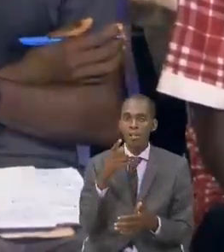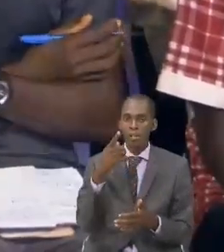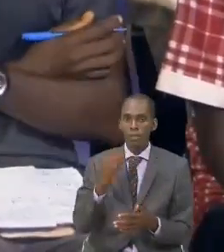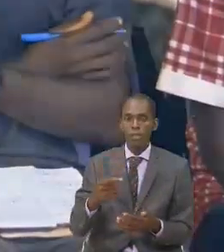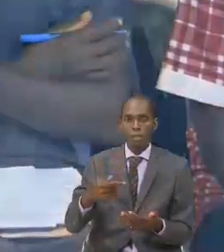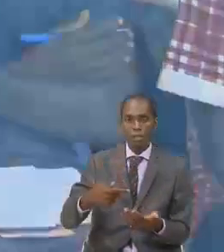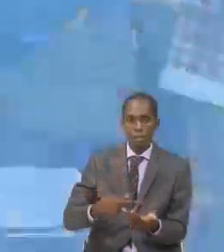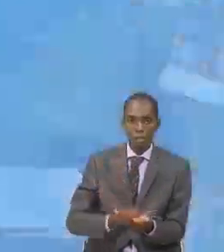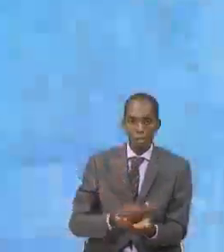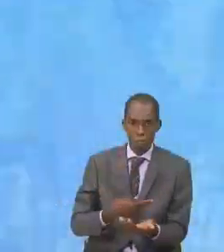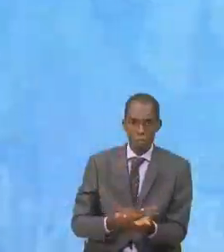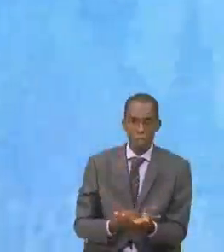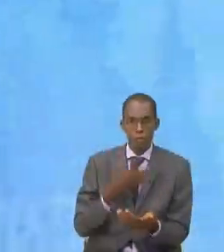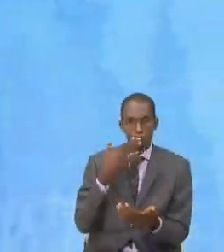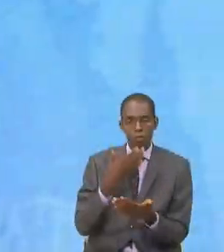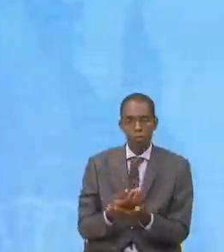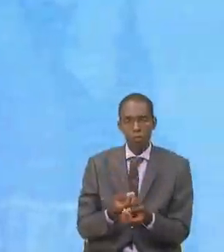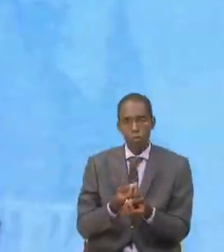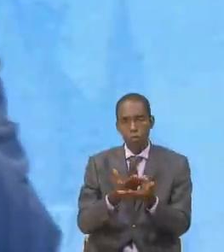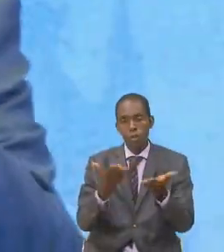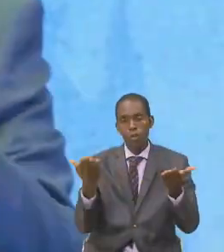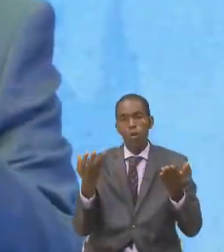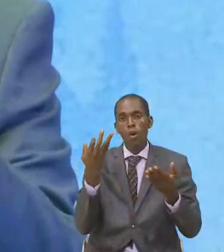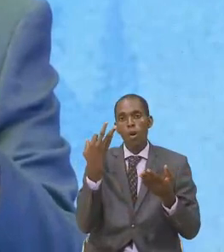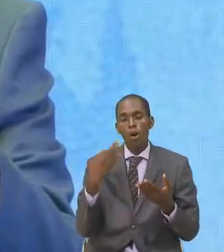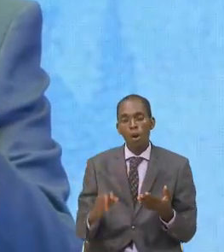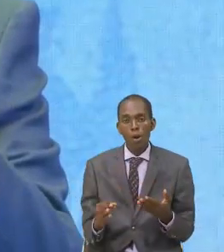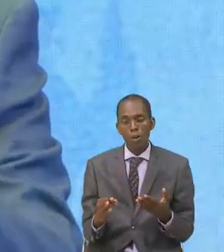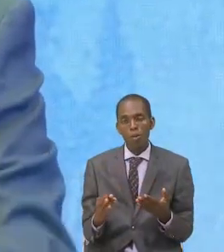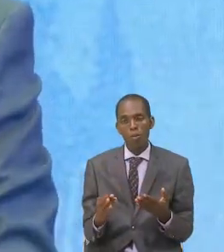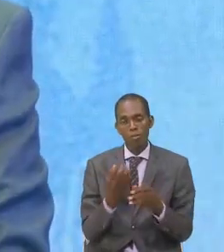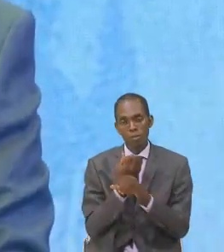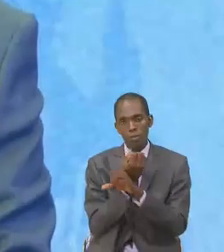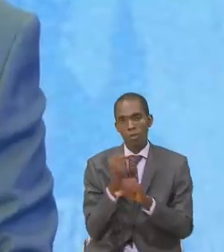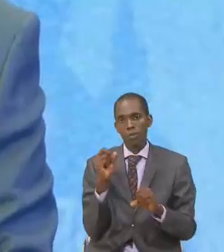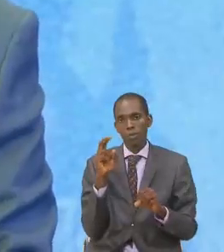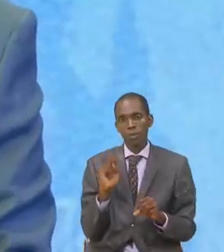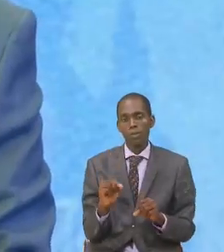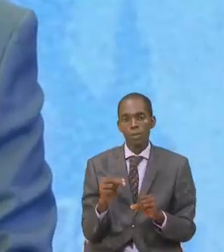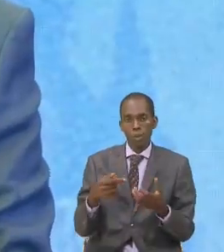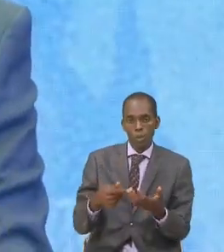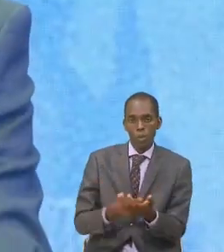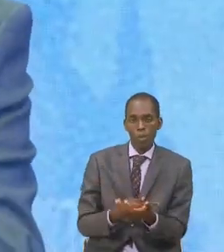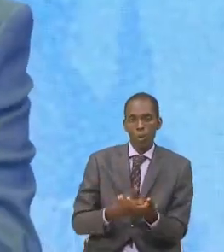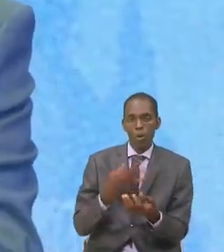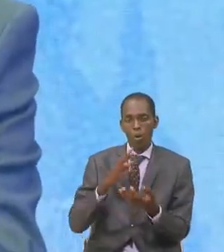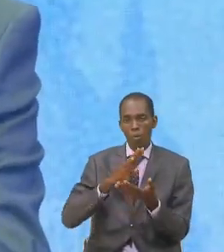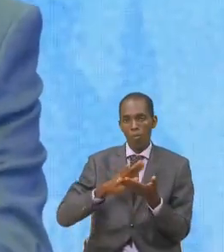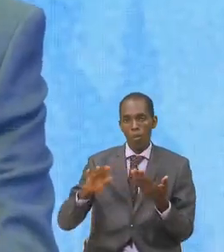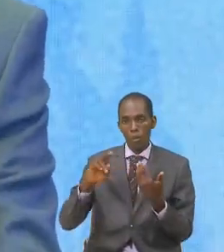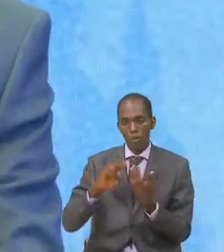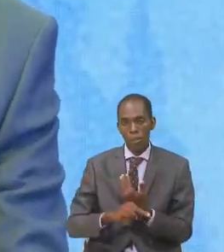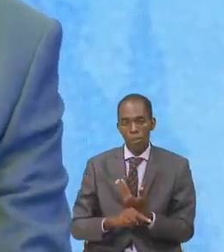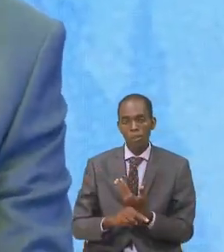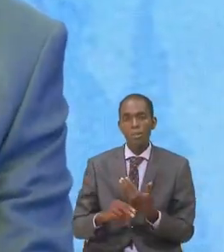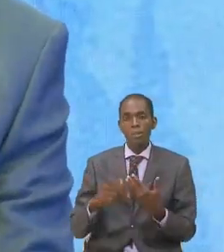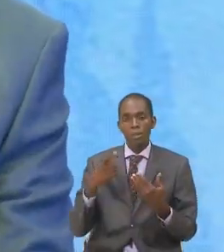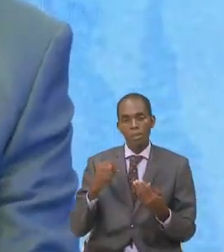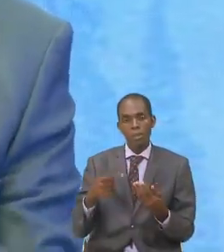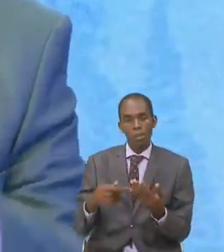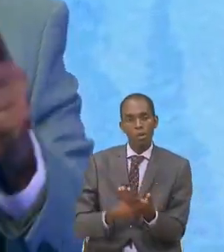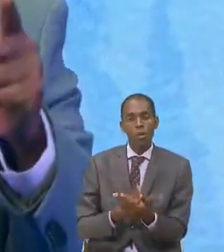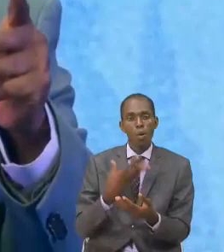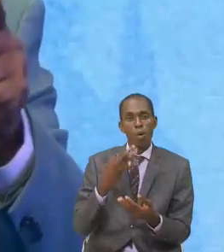remember, this is the gospel of salvation, the gospel of